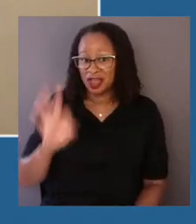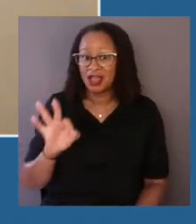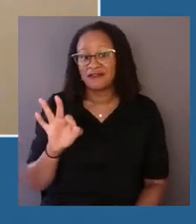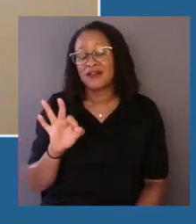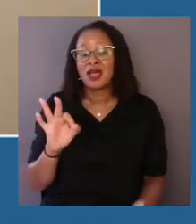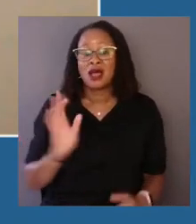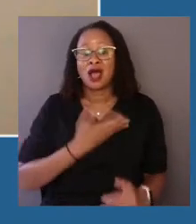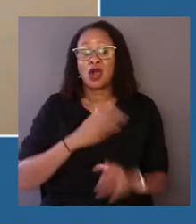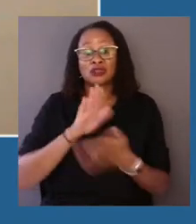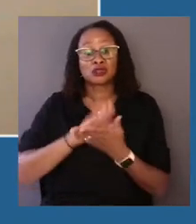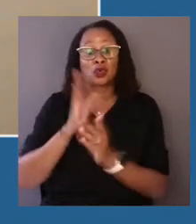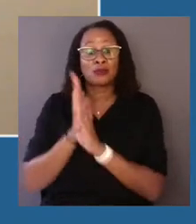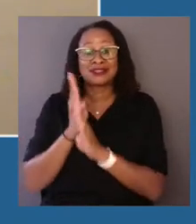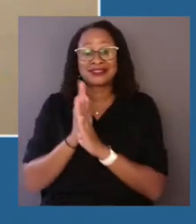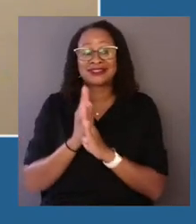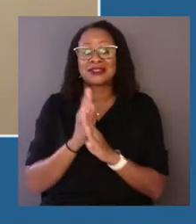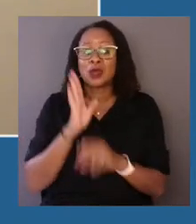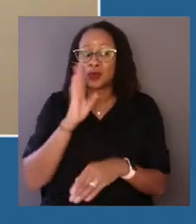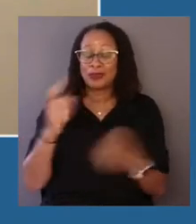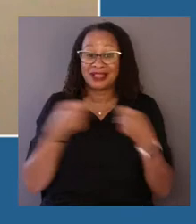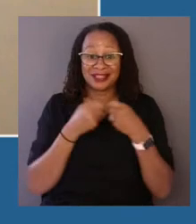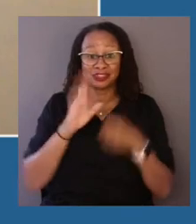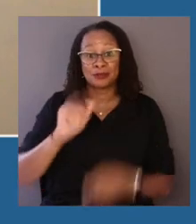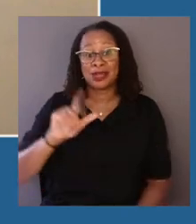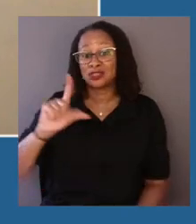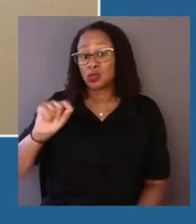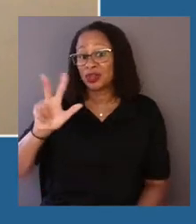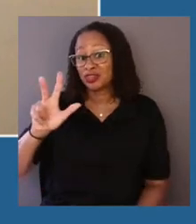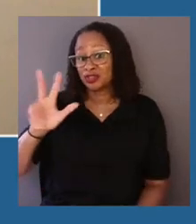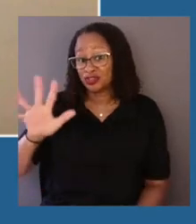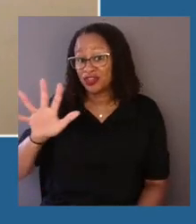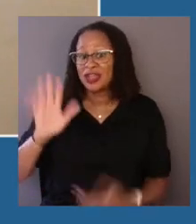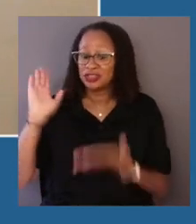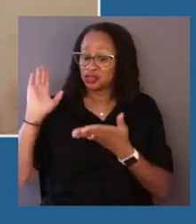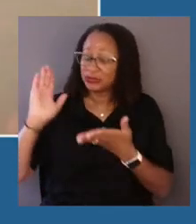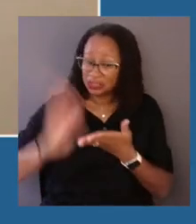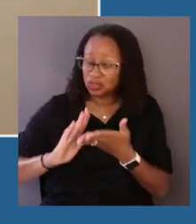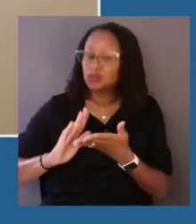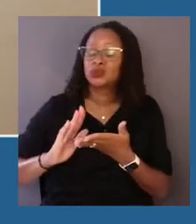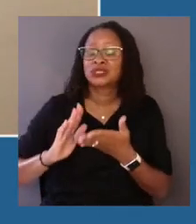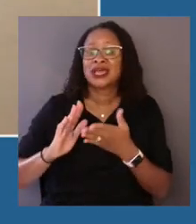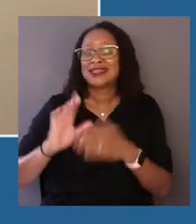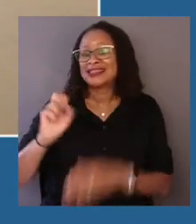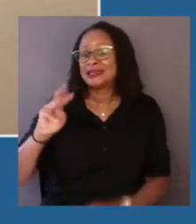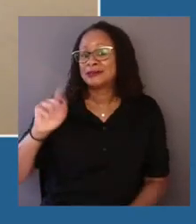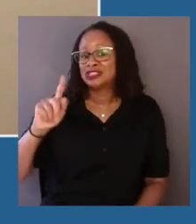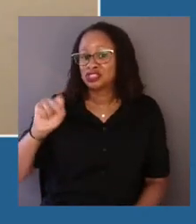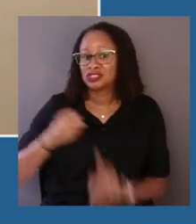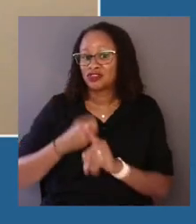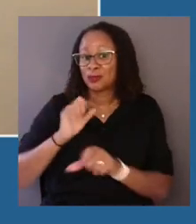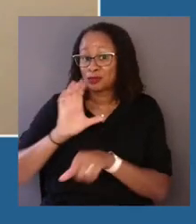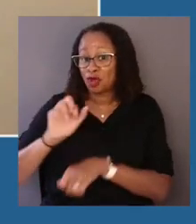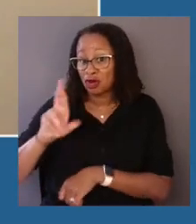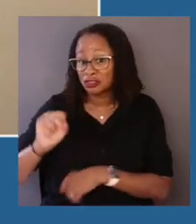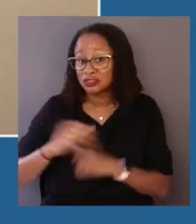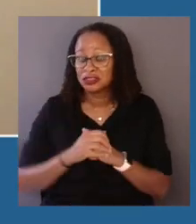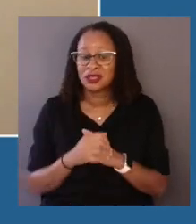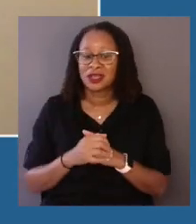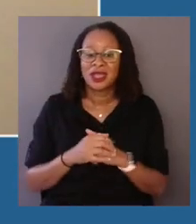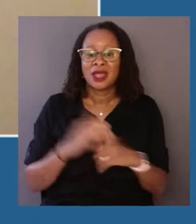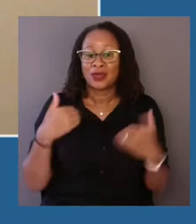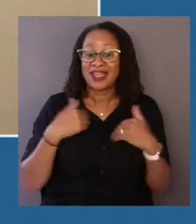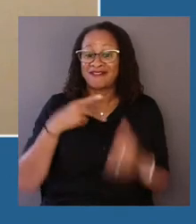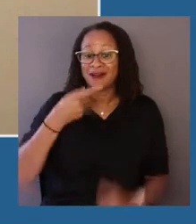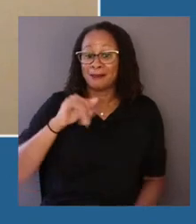2035, again, to reduce carbon and air pollution emissions from vehicles. And on the adaptation side, we've legislated a pilot program for the